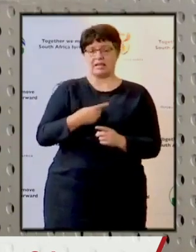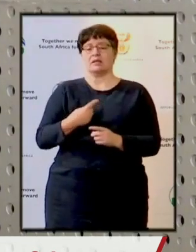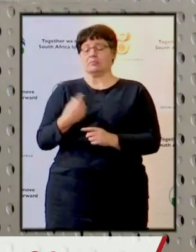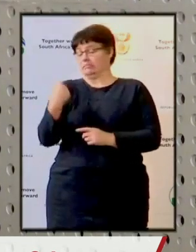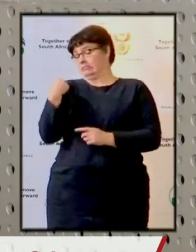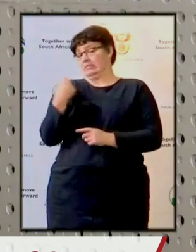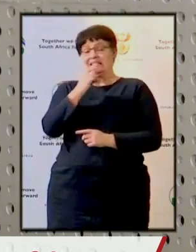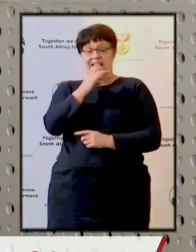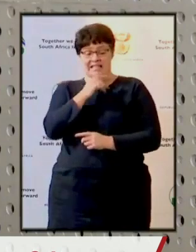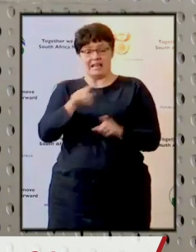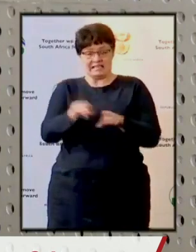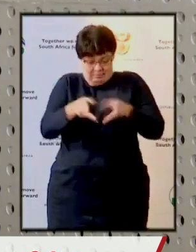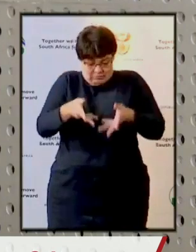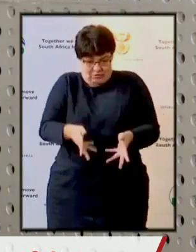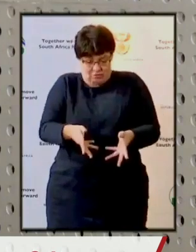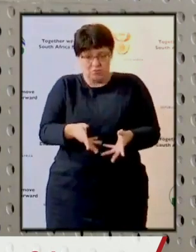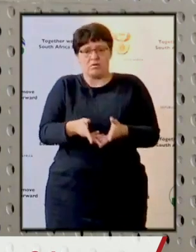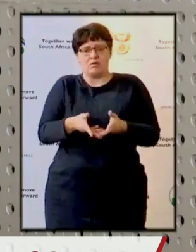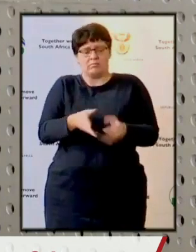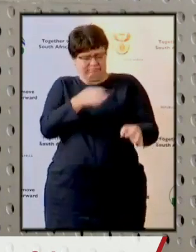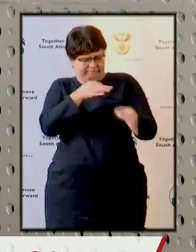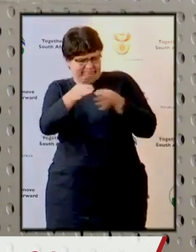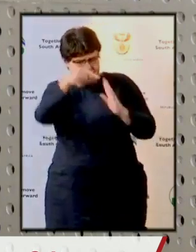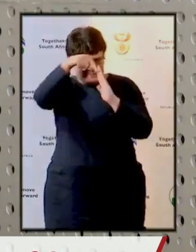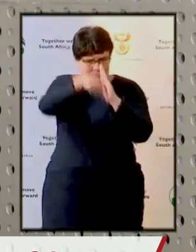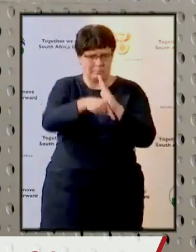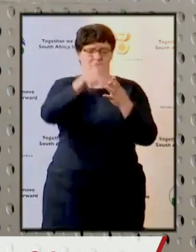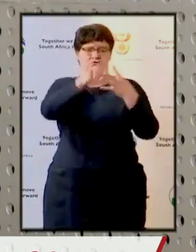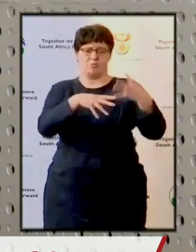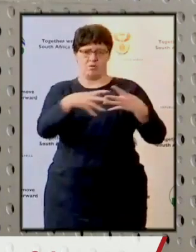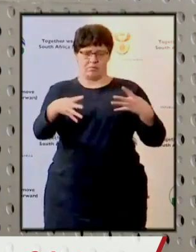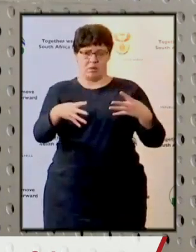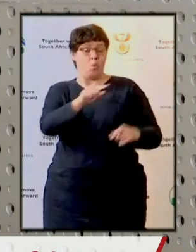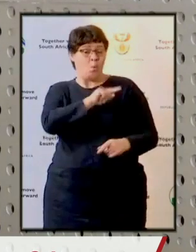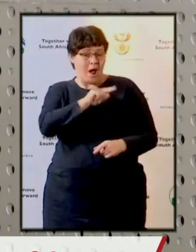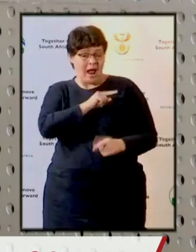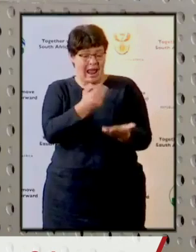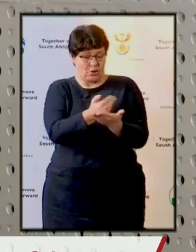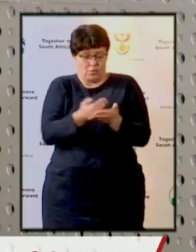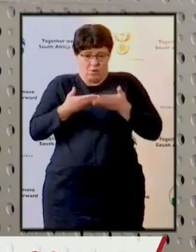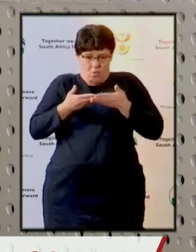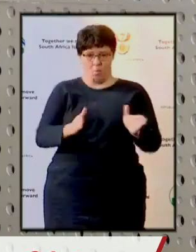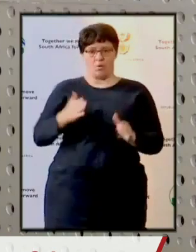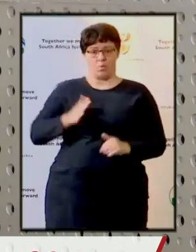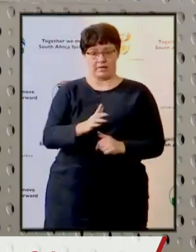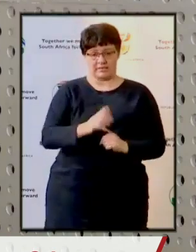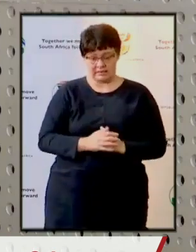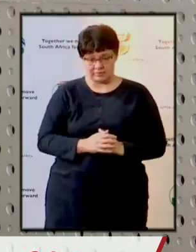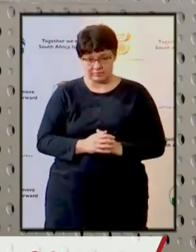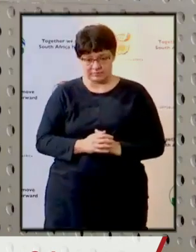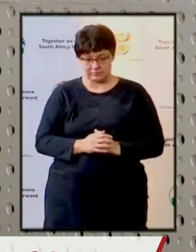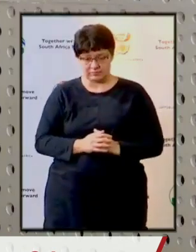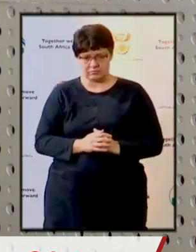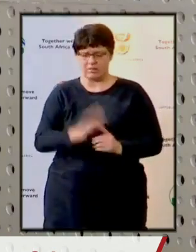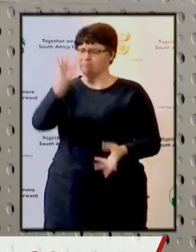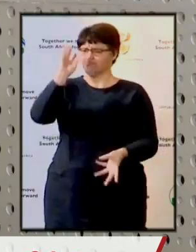framework within which we are dealing with the reopening of the economy. To recap